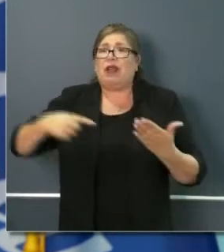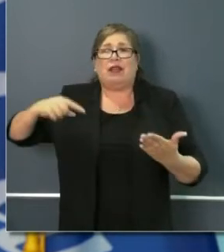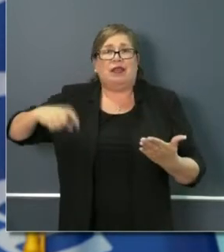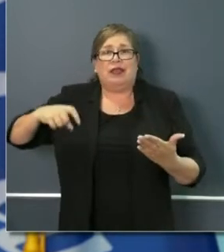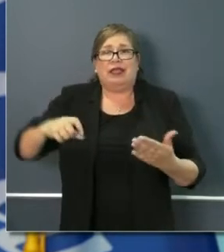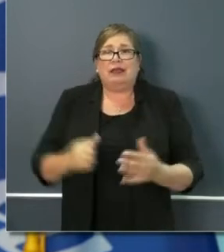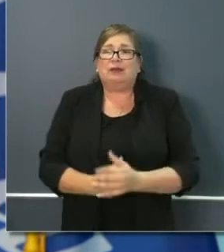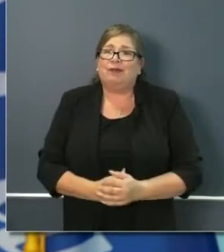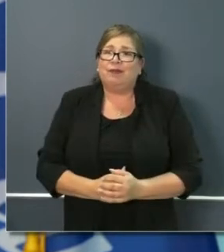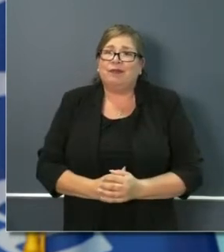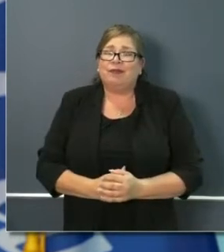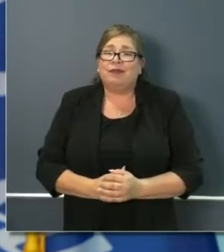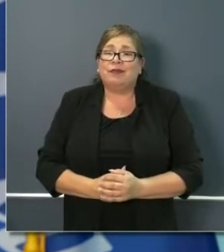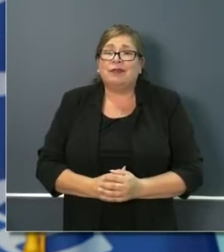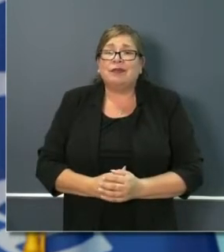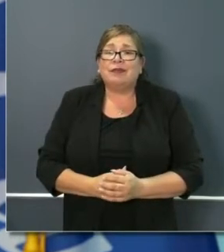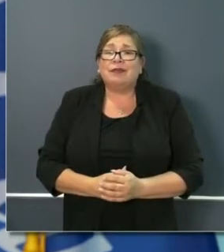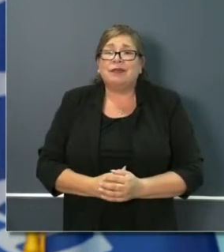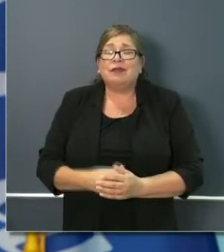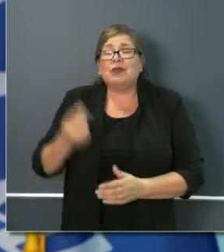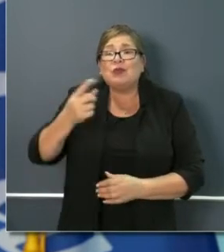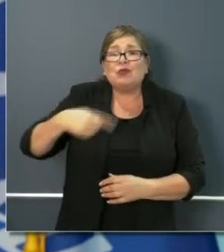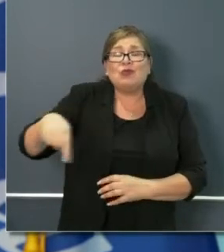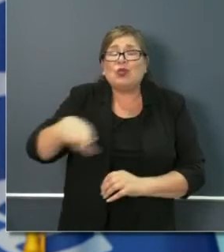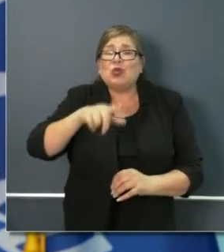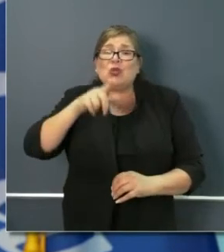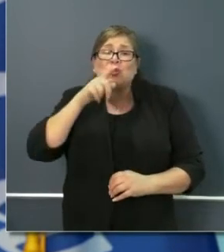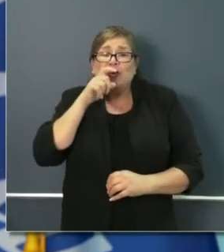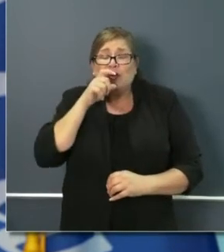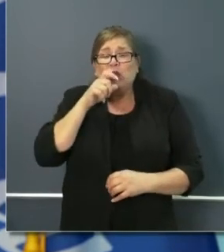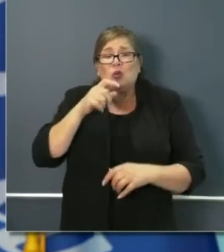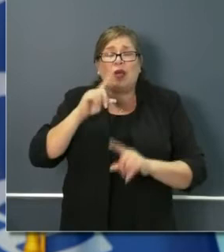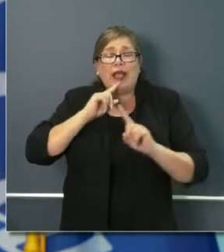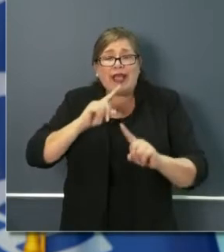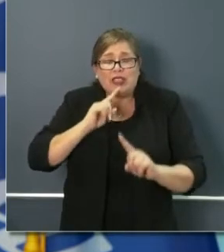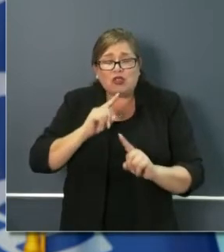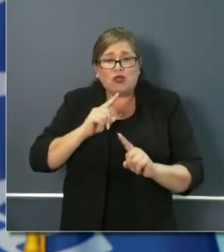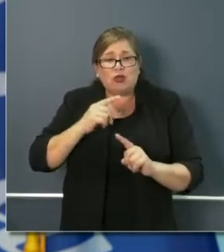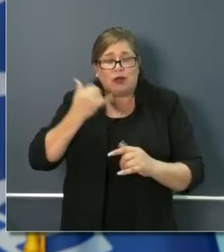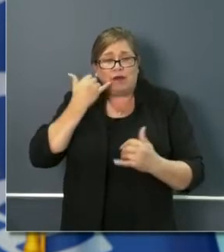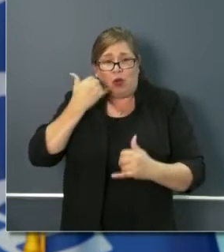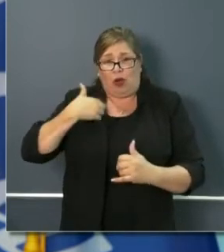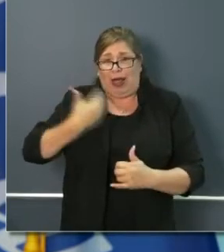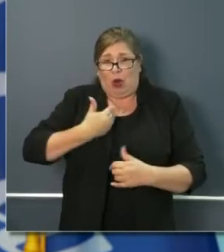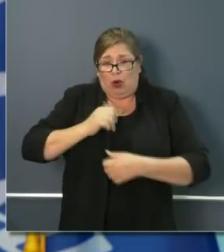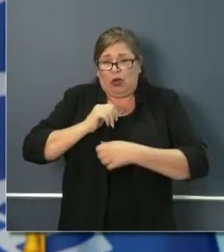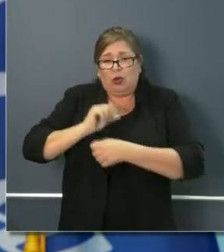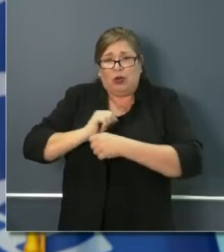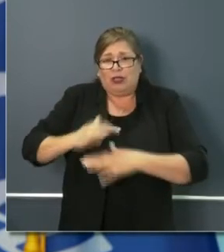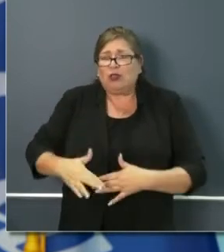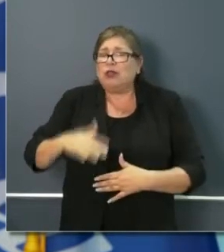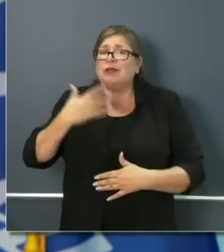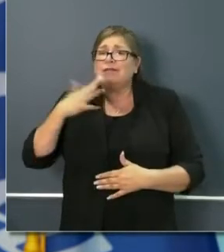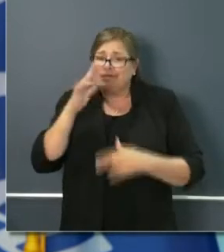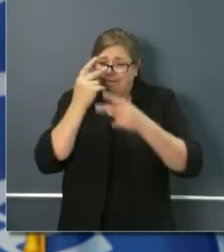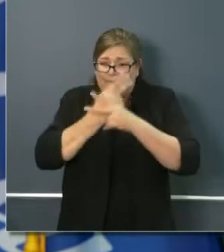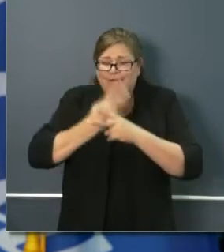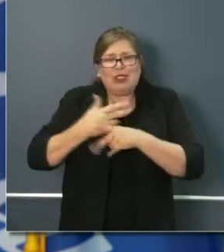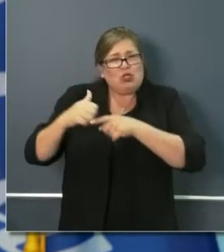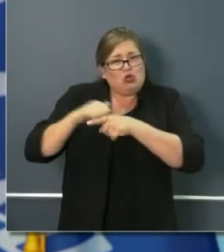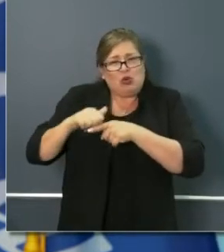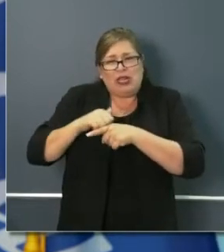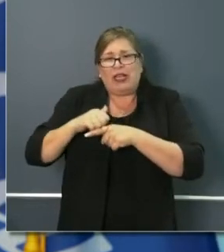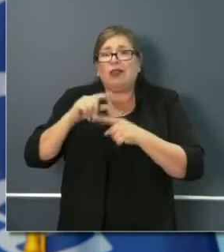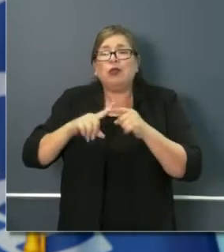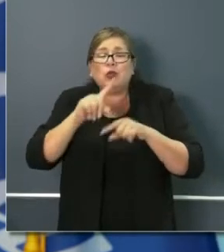call specialists are all trained in AIRS taxonomy, which means that they can help sort of provide guidance and determine what those unmet needs